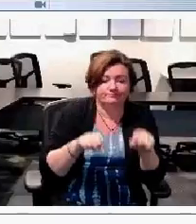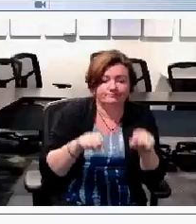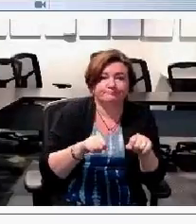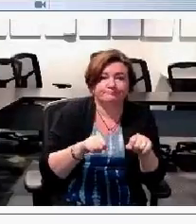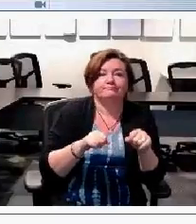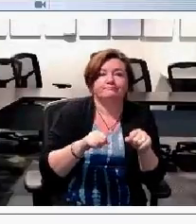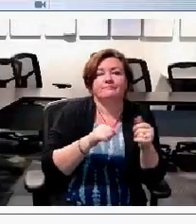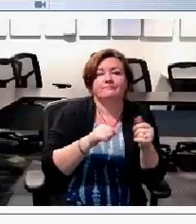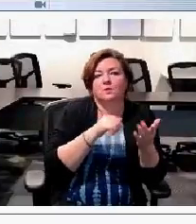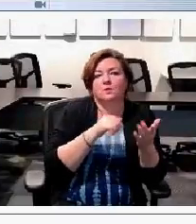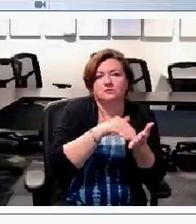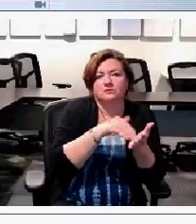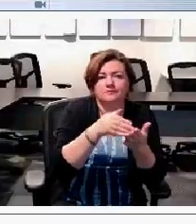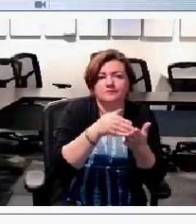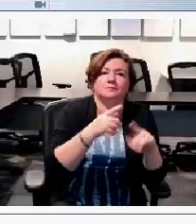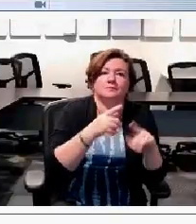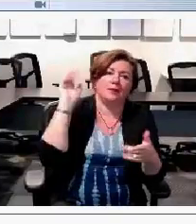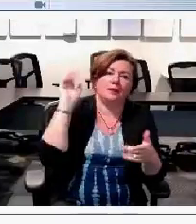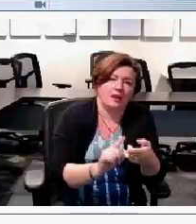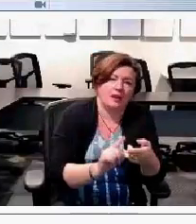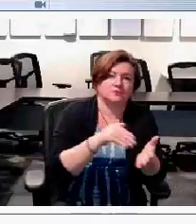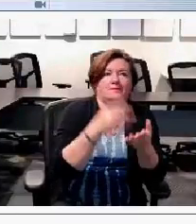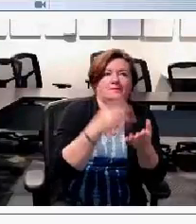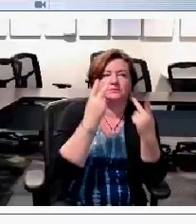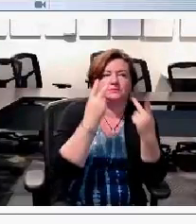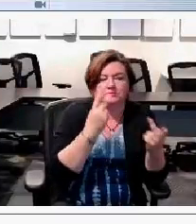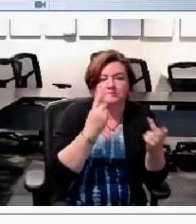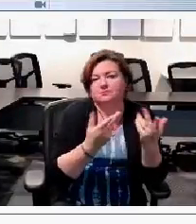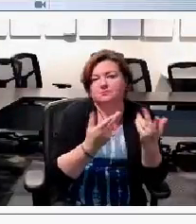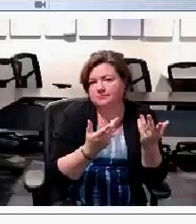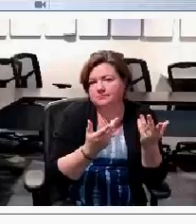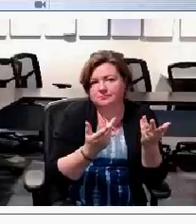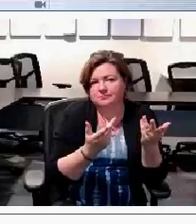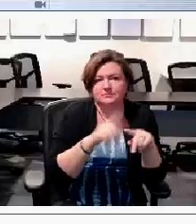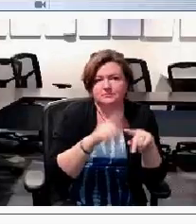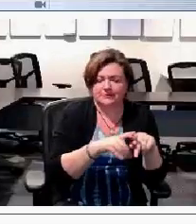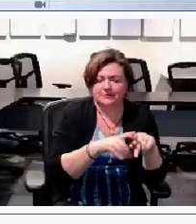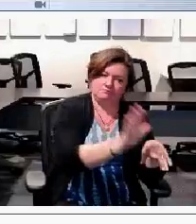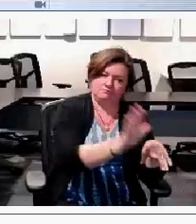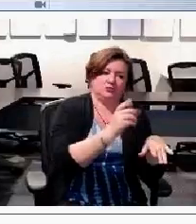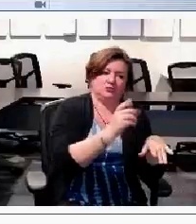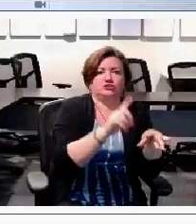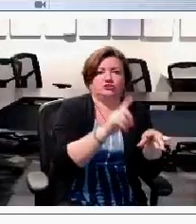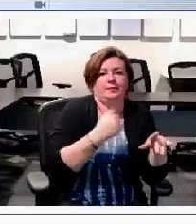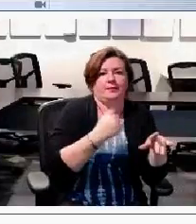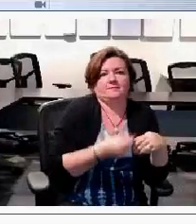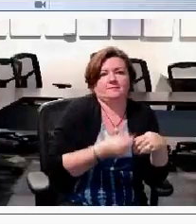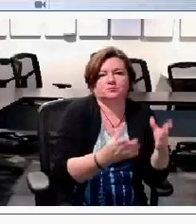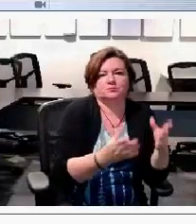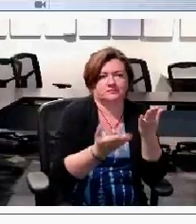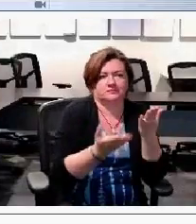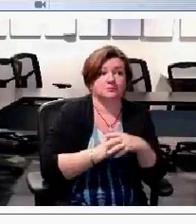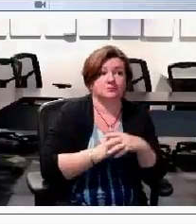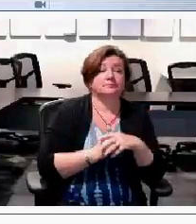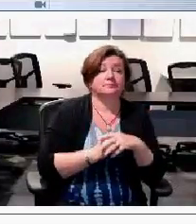our frequency or intensity varies depending on the child's need and what other services are appropriate.